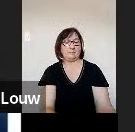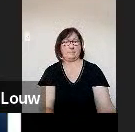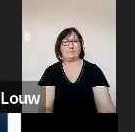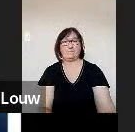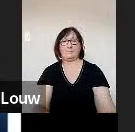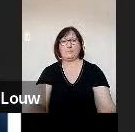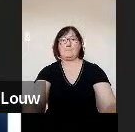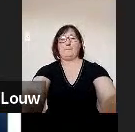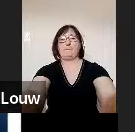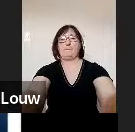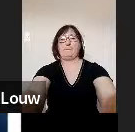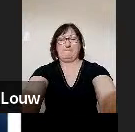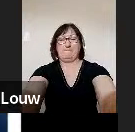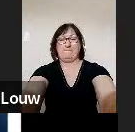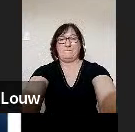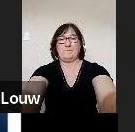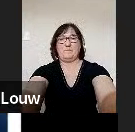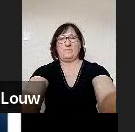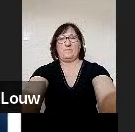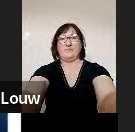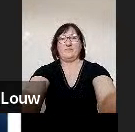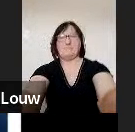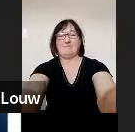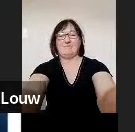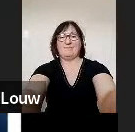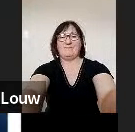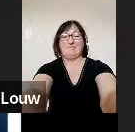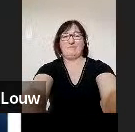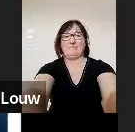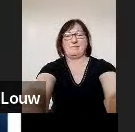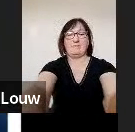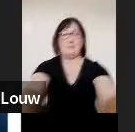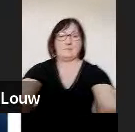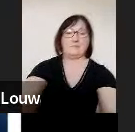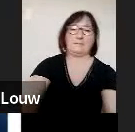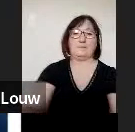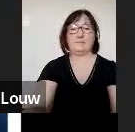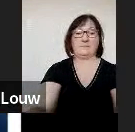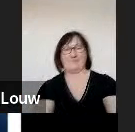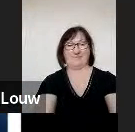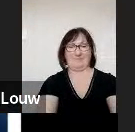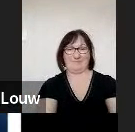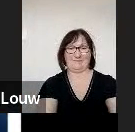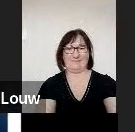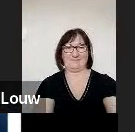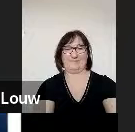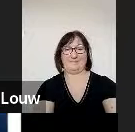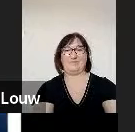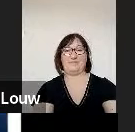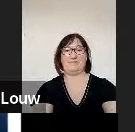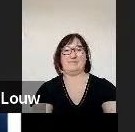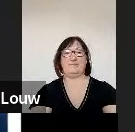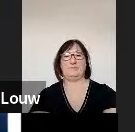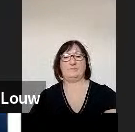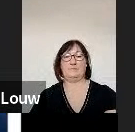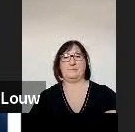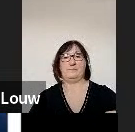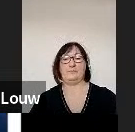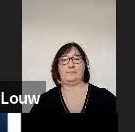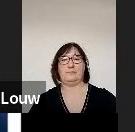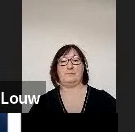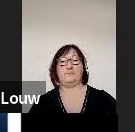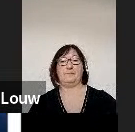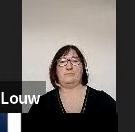extensive customs and excise experience over her years of being employed at the South African Revenue Services. Penny has a Master